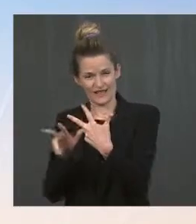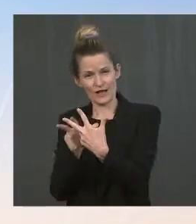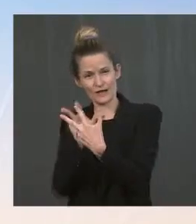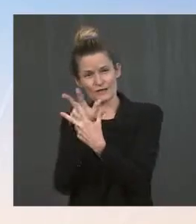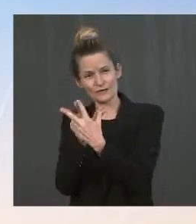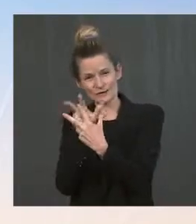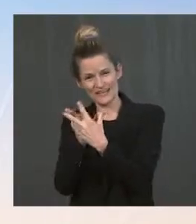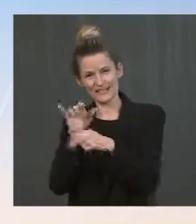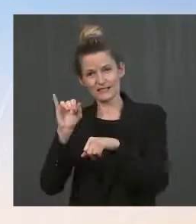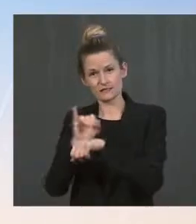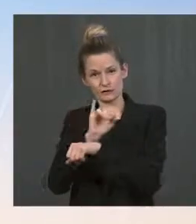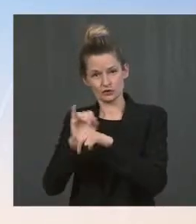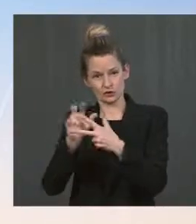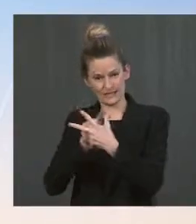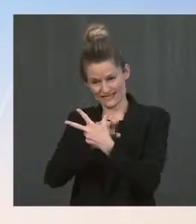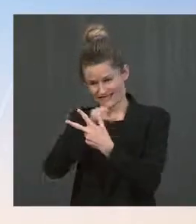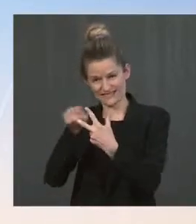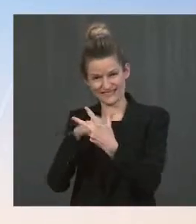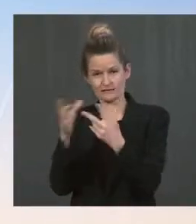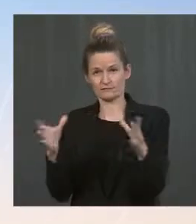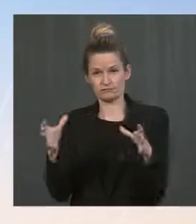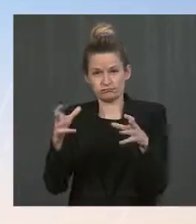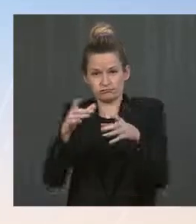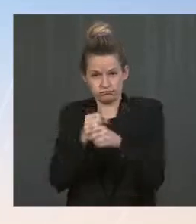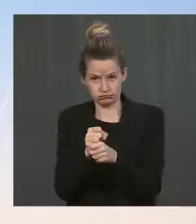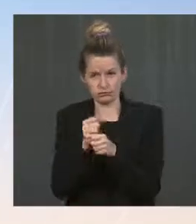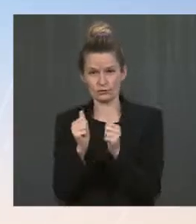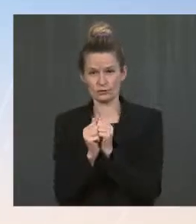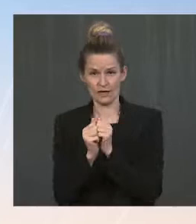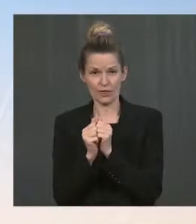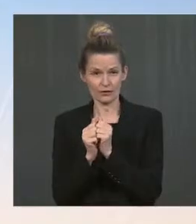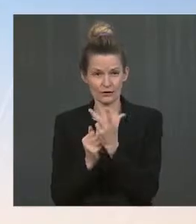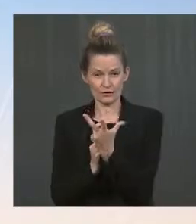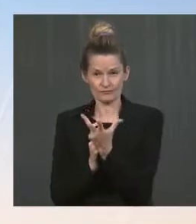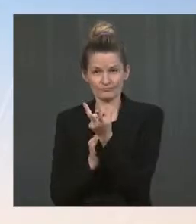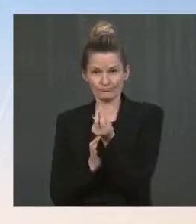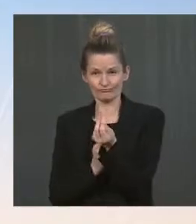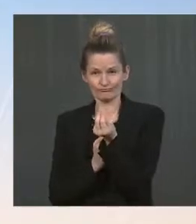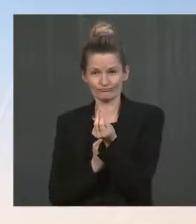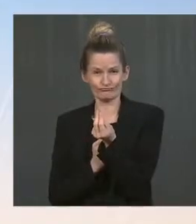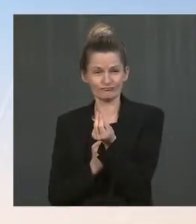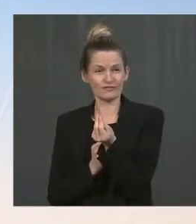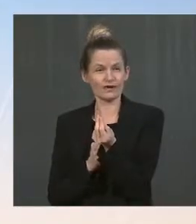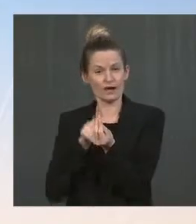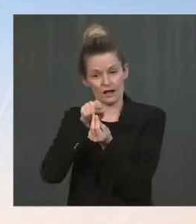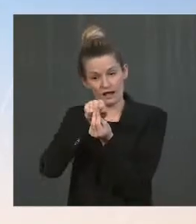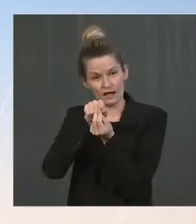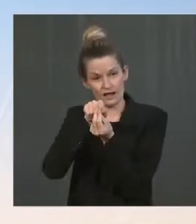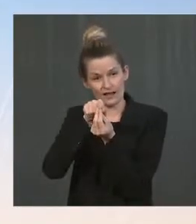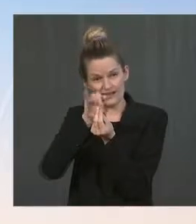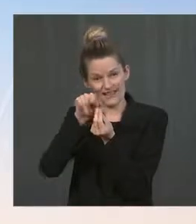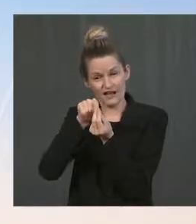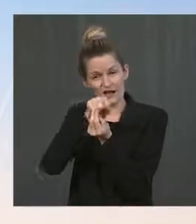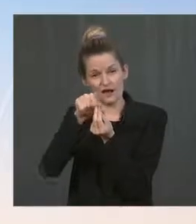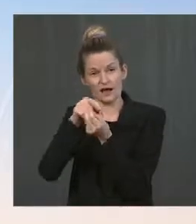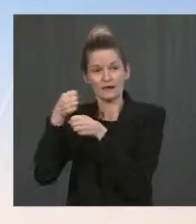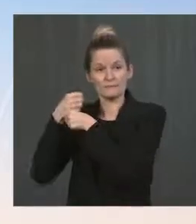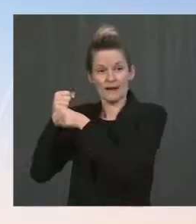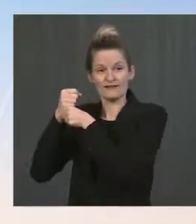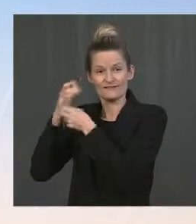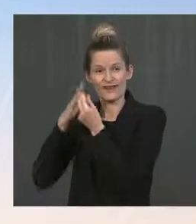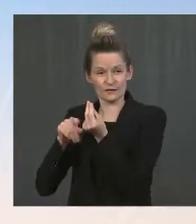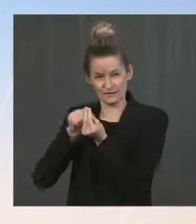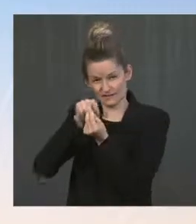55 to 85% of the market is controlled by the top four producers in those industries. And so when you see that level